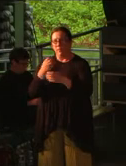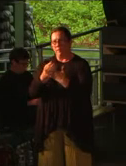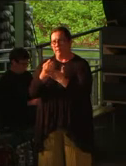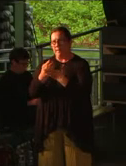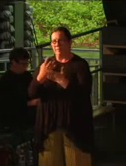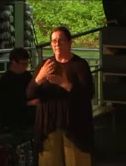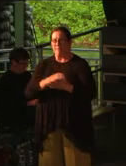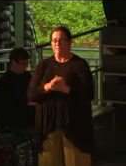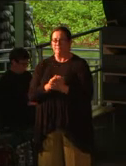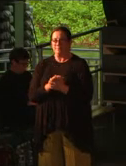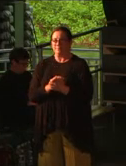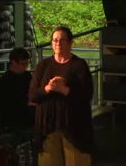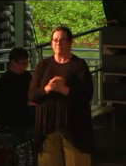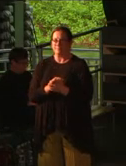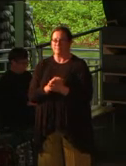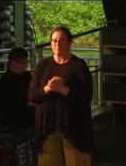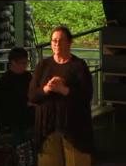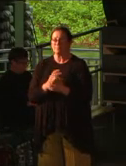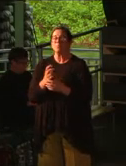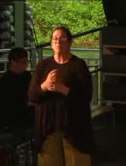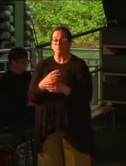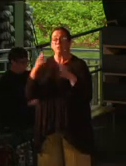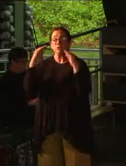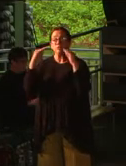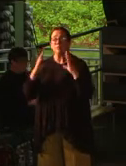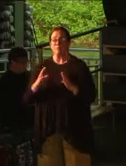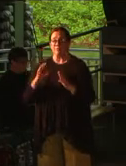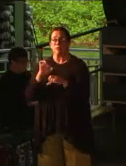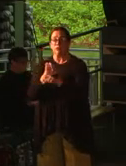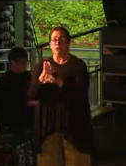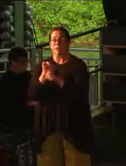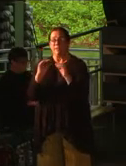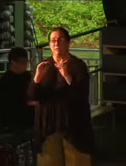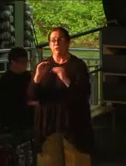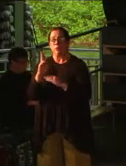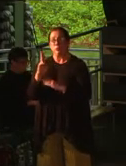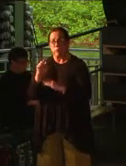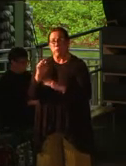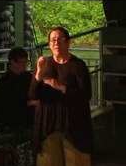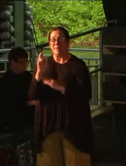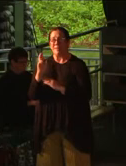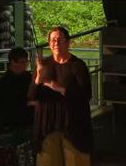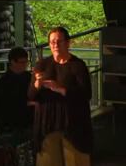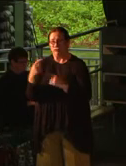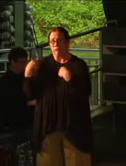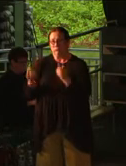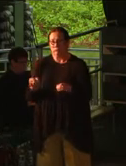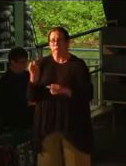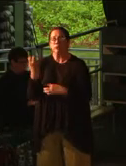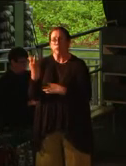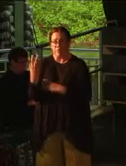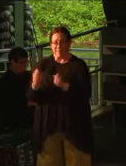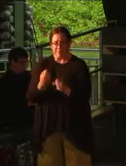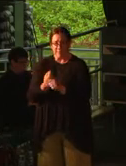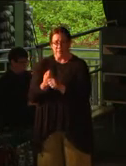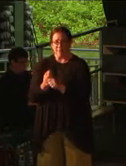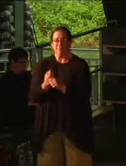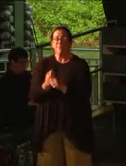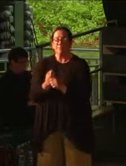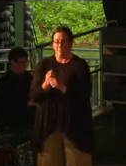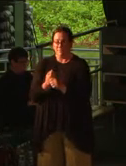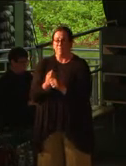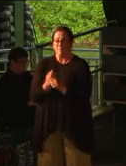College. Professor Worthington has taught US history for the past 12 years. She is the recipient